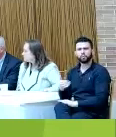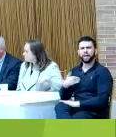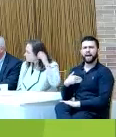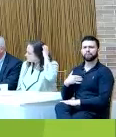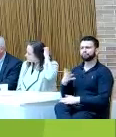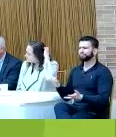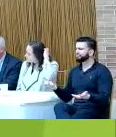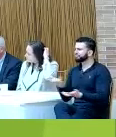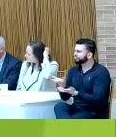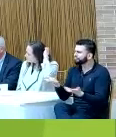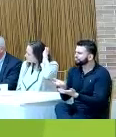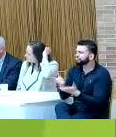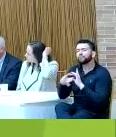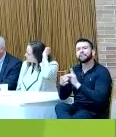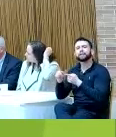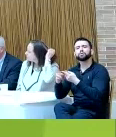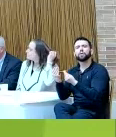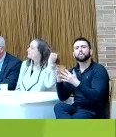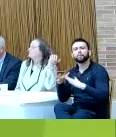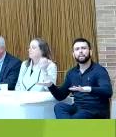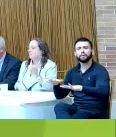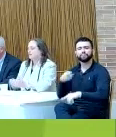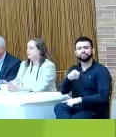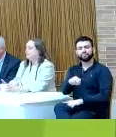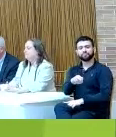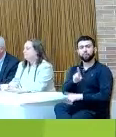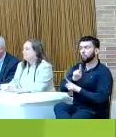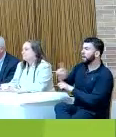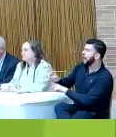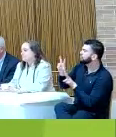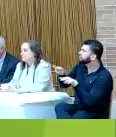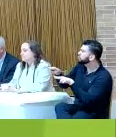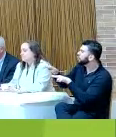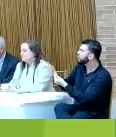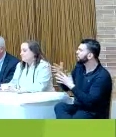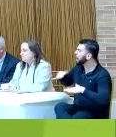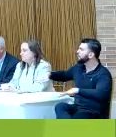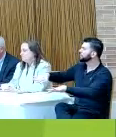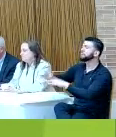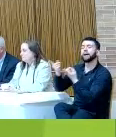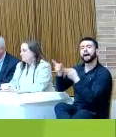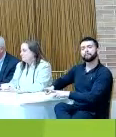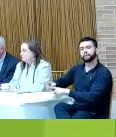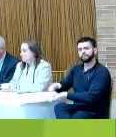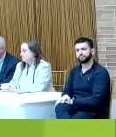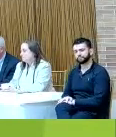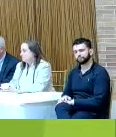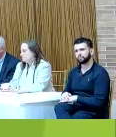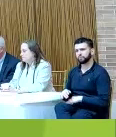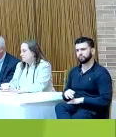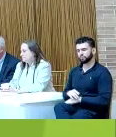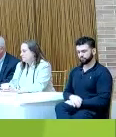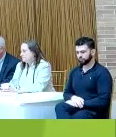regards to the property the property for instance was seen by the complainant and her broker and